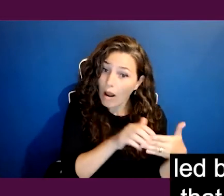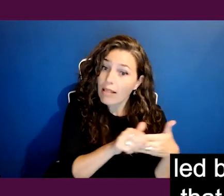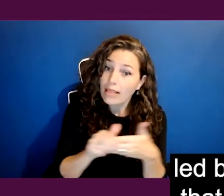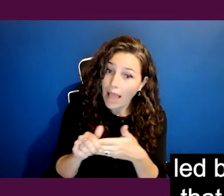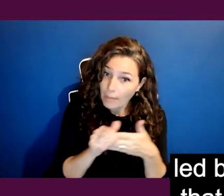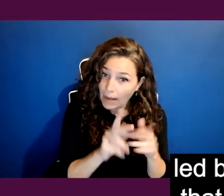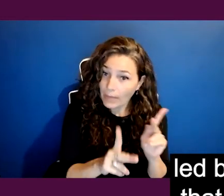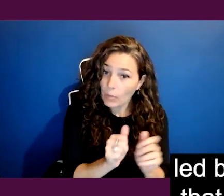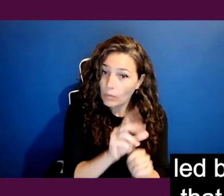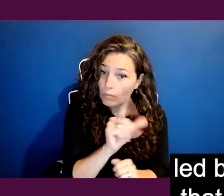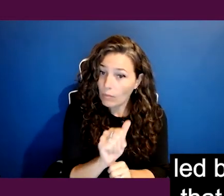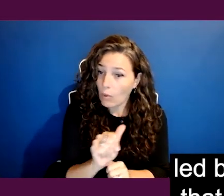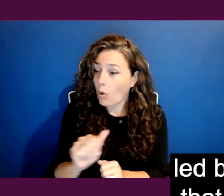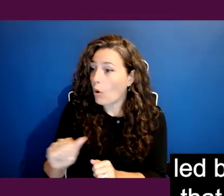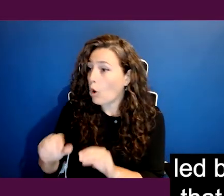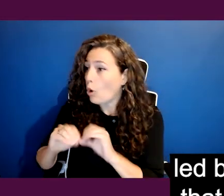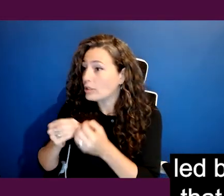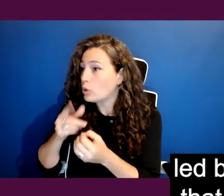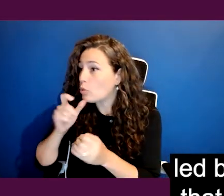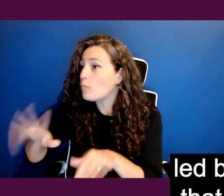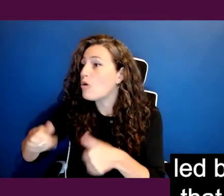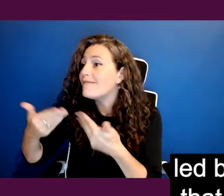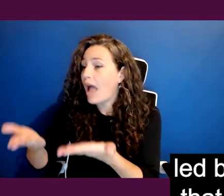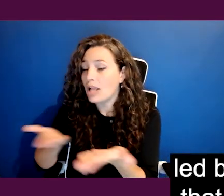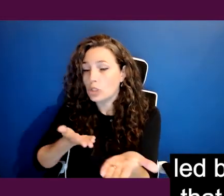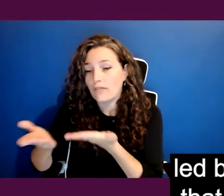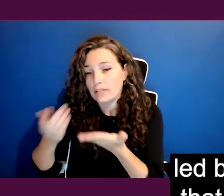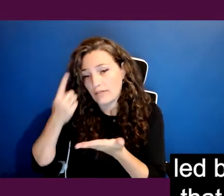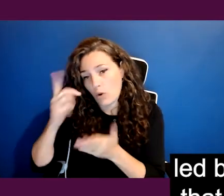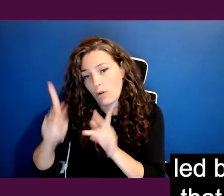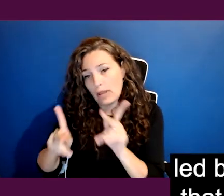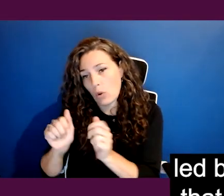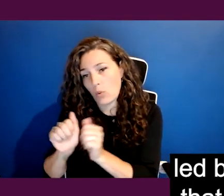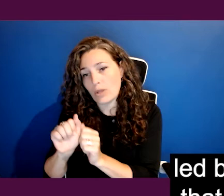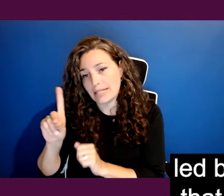and organizations that provide services to people with disabilities.